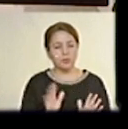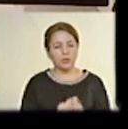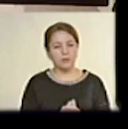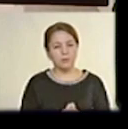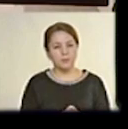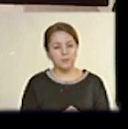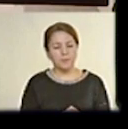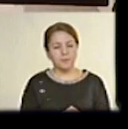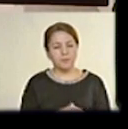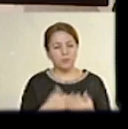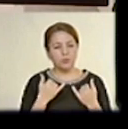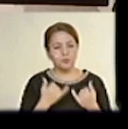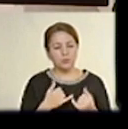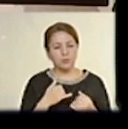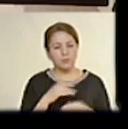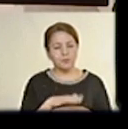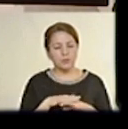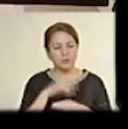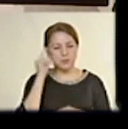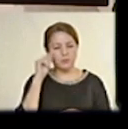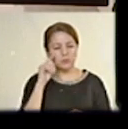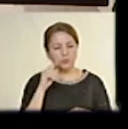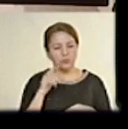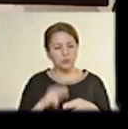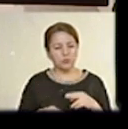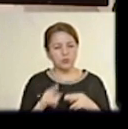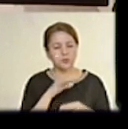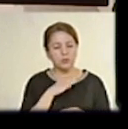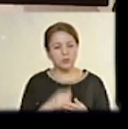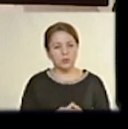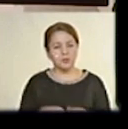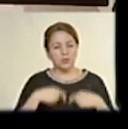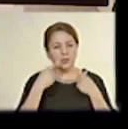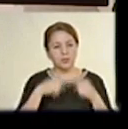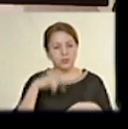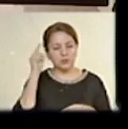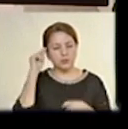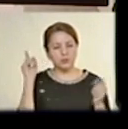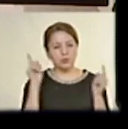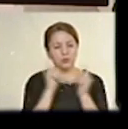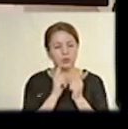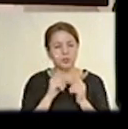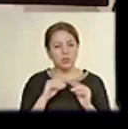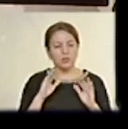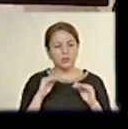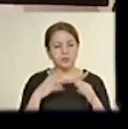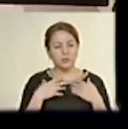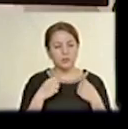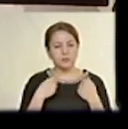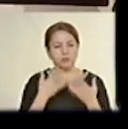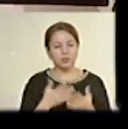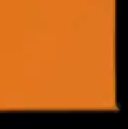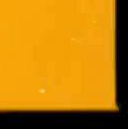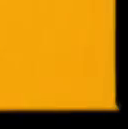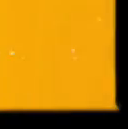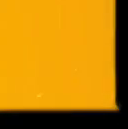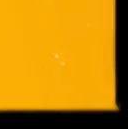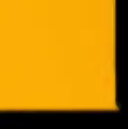chiqarmang. Shuning bilan bugungi matematika darsimizni yakunlaymiz. Keyingi darslarda ko'rishguncha xayr, omon